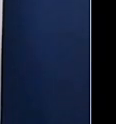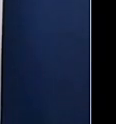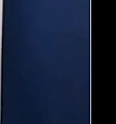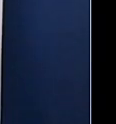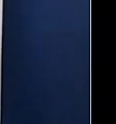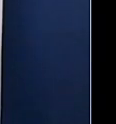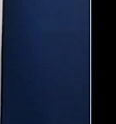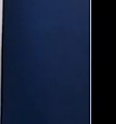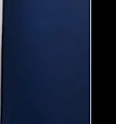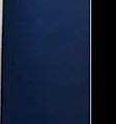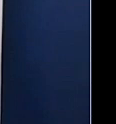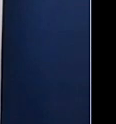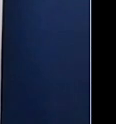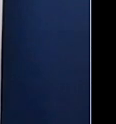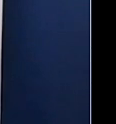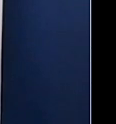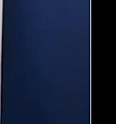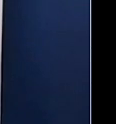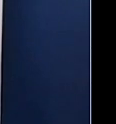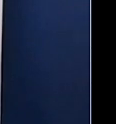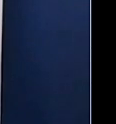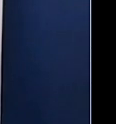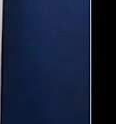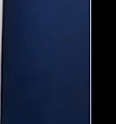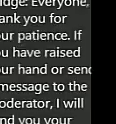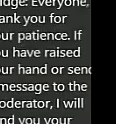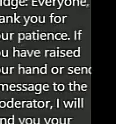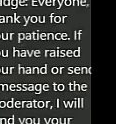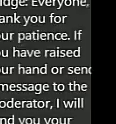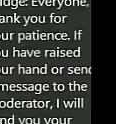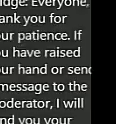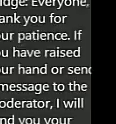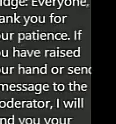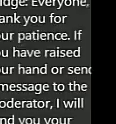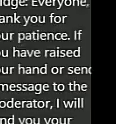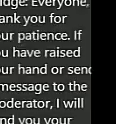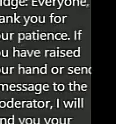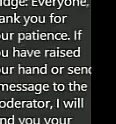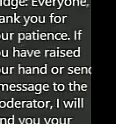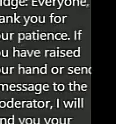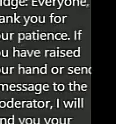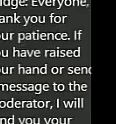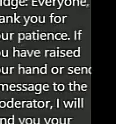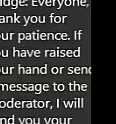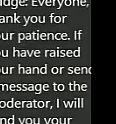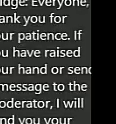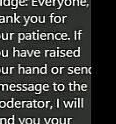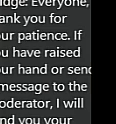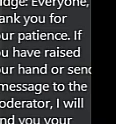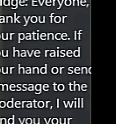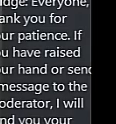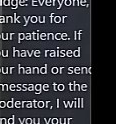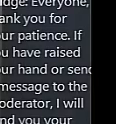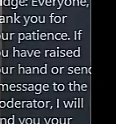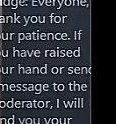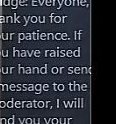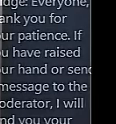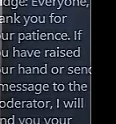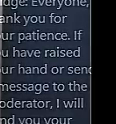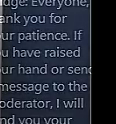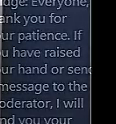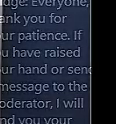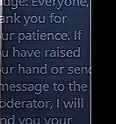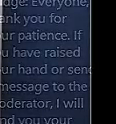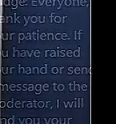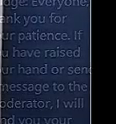a friend, a parent, an aunt or uncle, a son or daughter. And my heart goes out to every family who's felt that loss during this